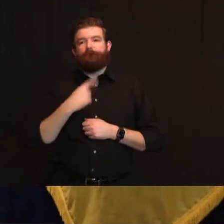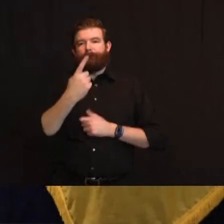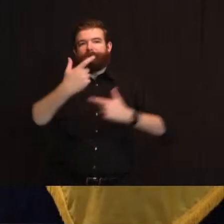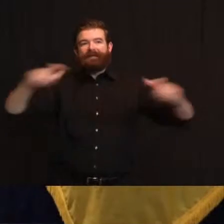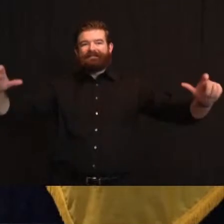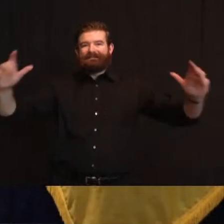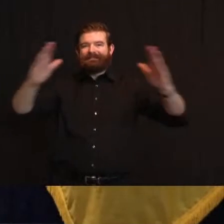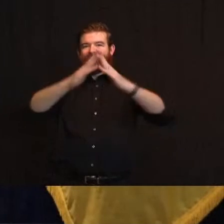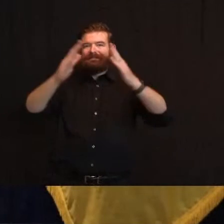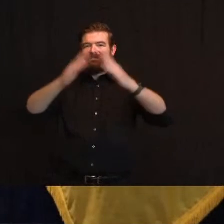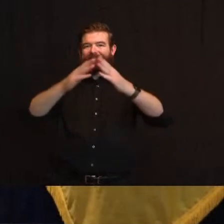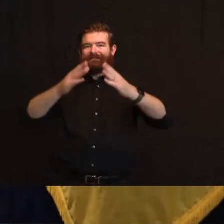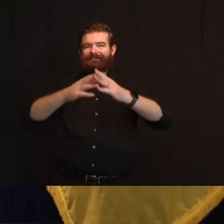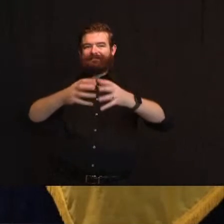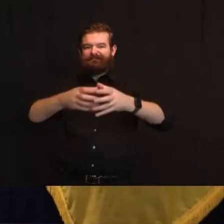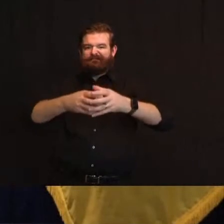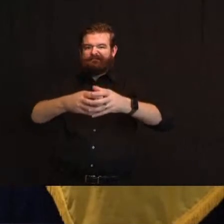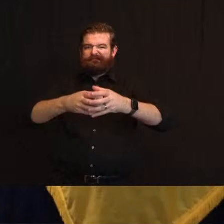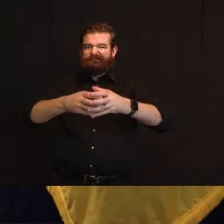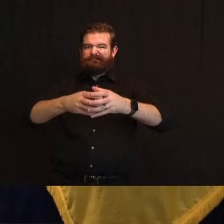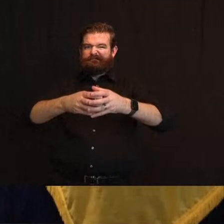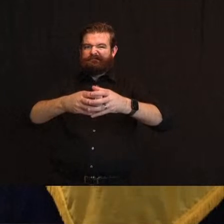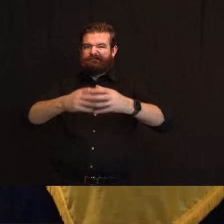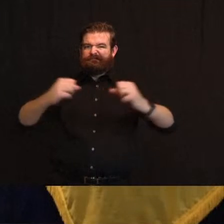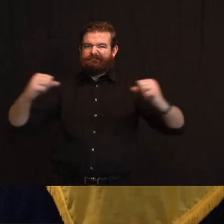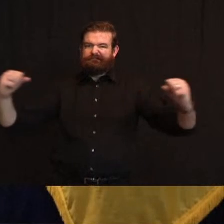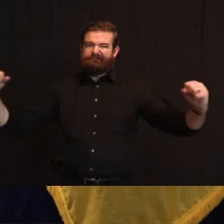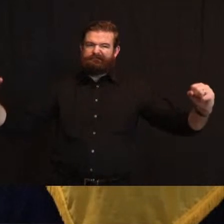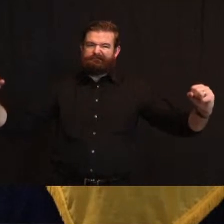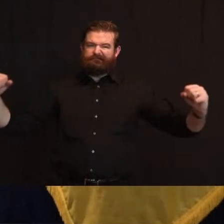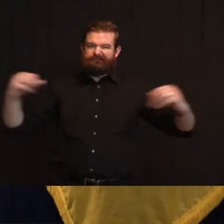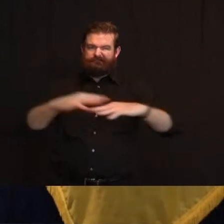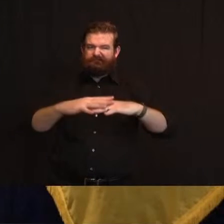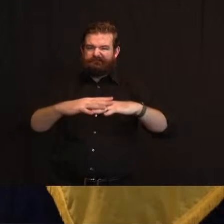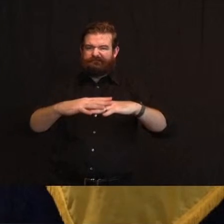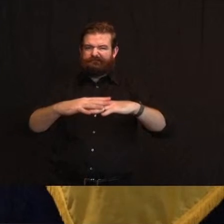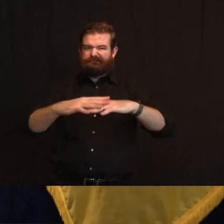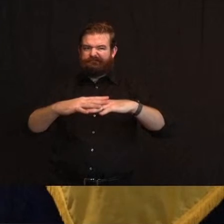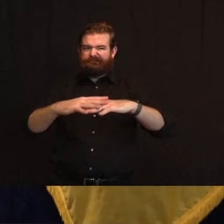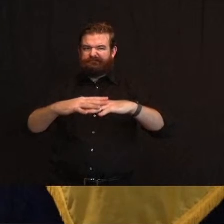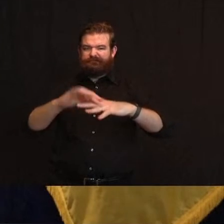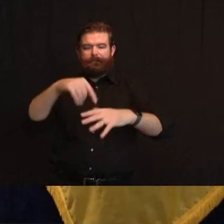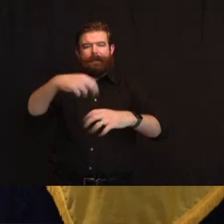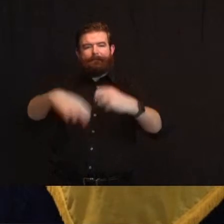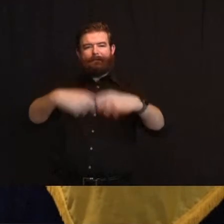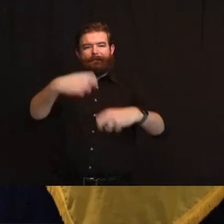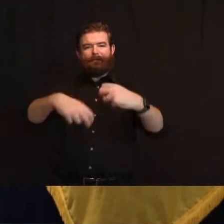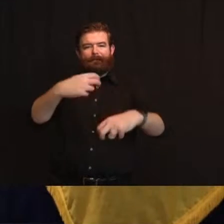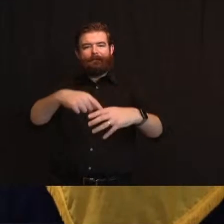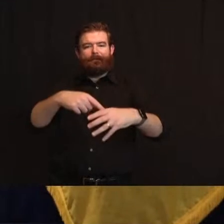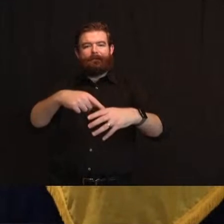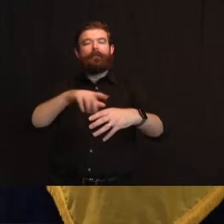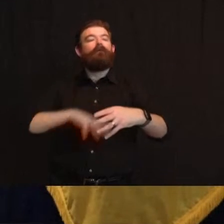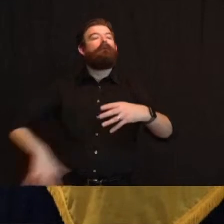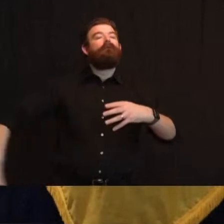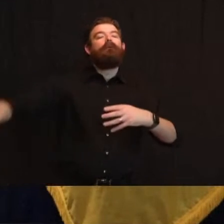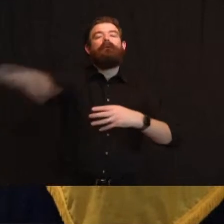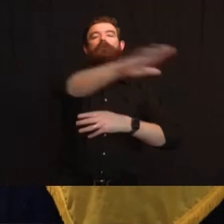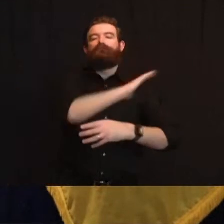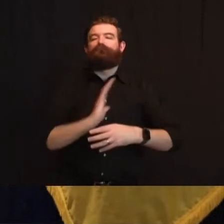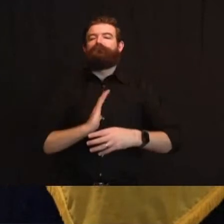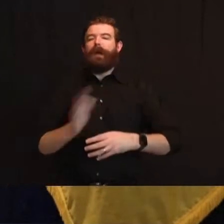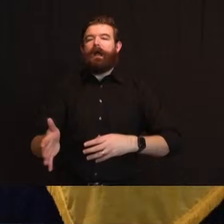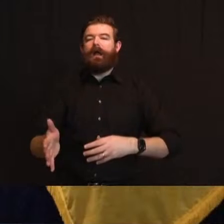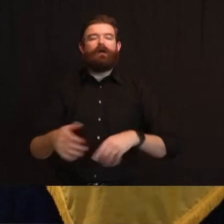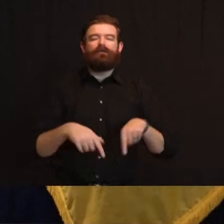that sort of is an anchor in that state. And that we don't have. You know, we have 565 communities. We're